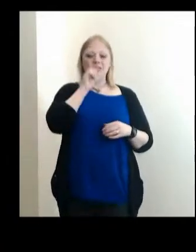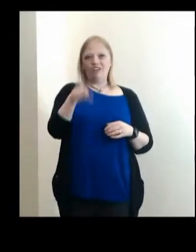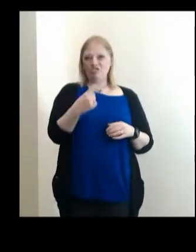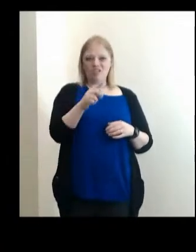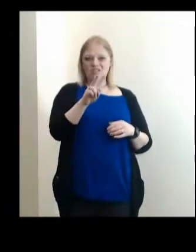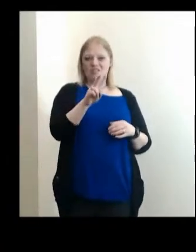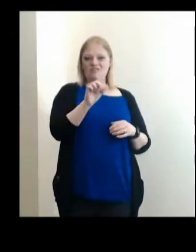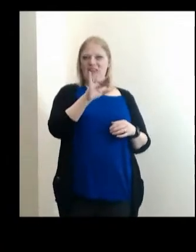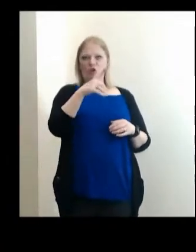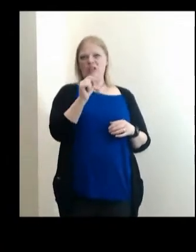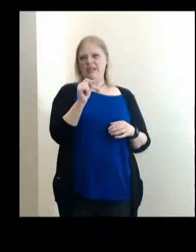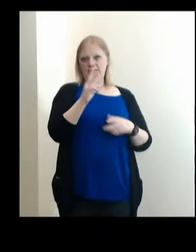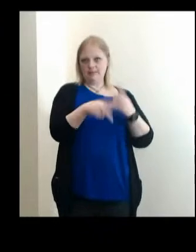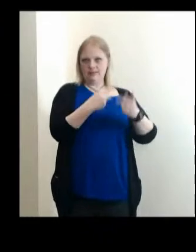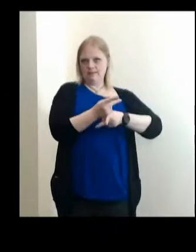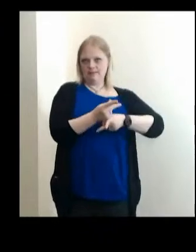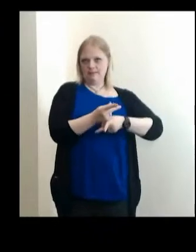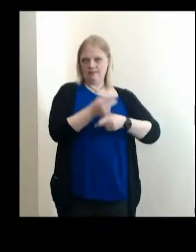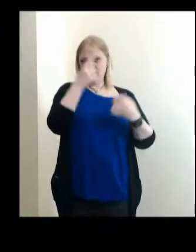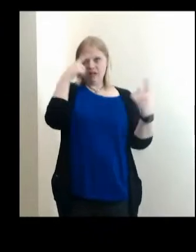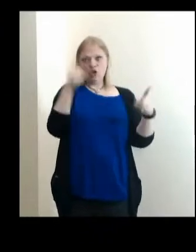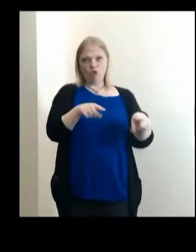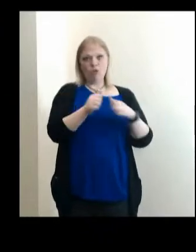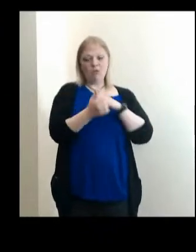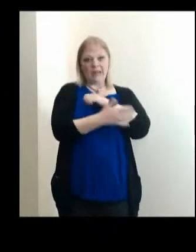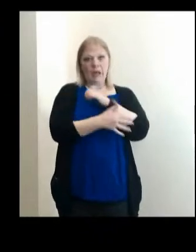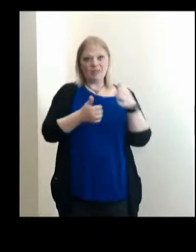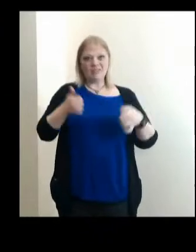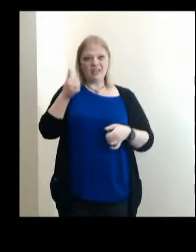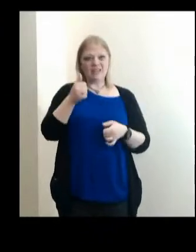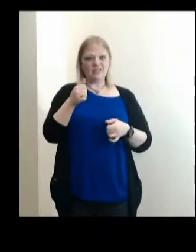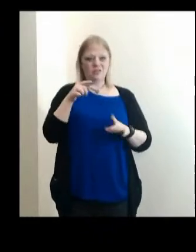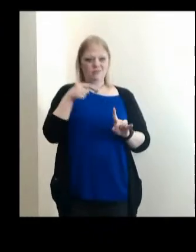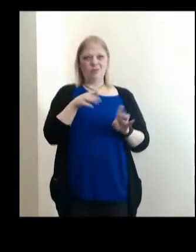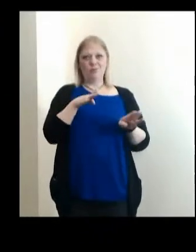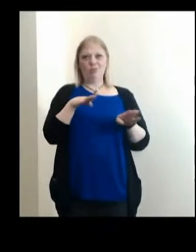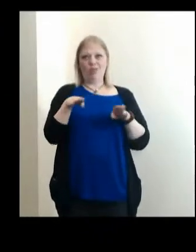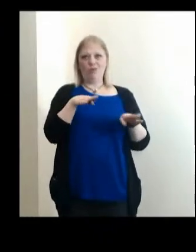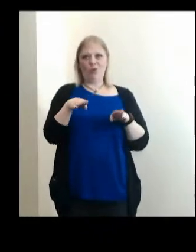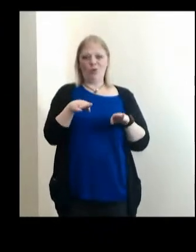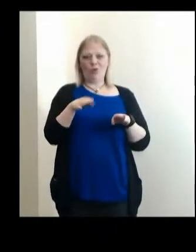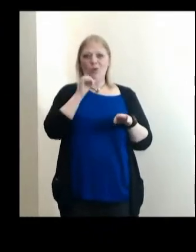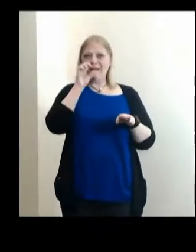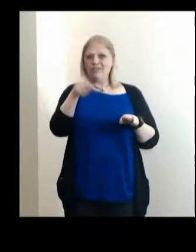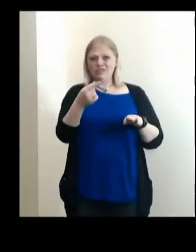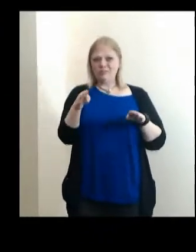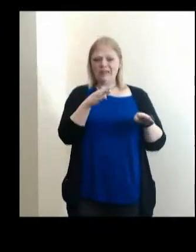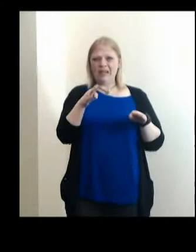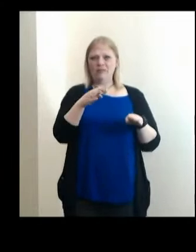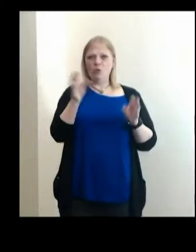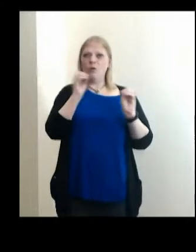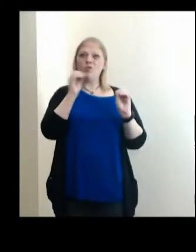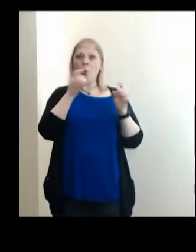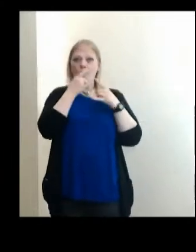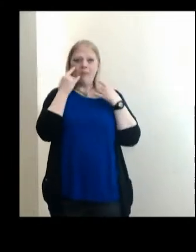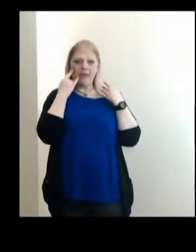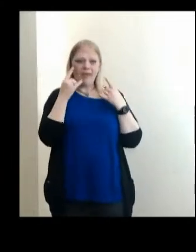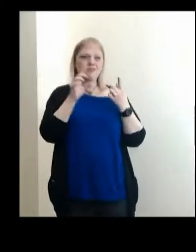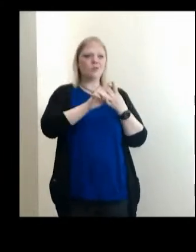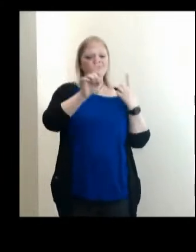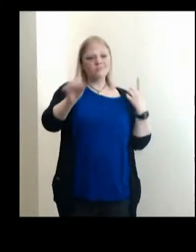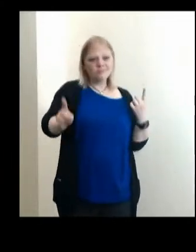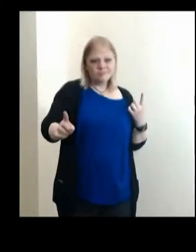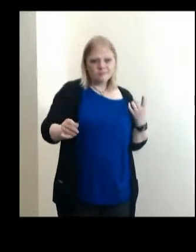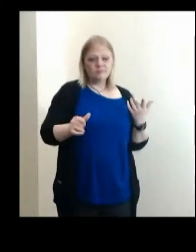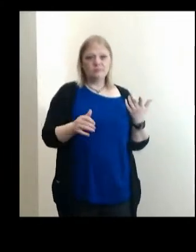variant strains. I agree with the county executive, it's behavior. And it's not just the behavior of not wearing masks, not social